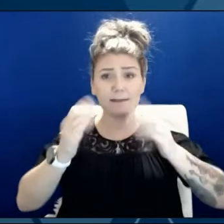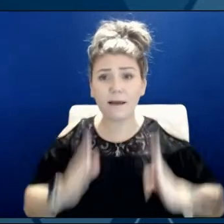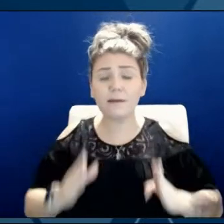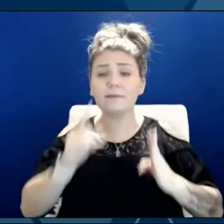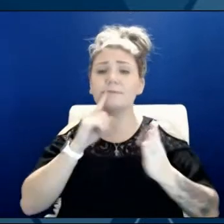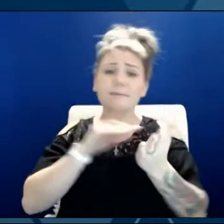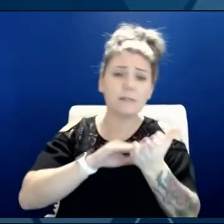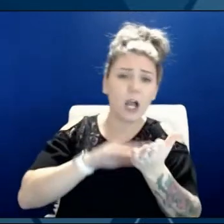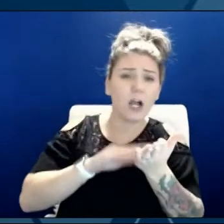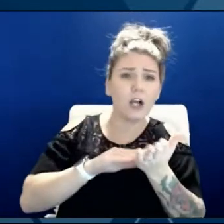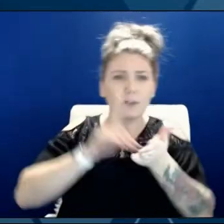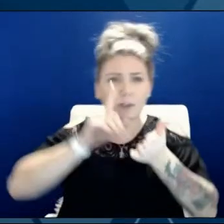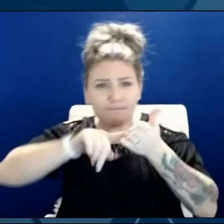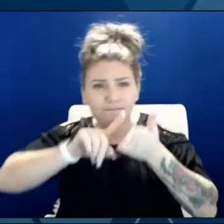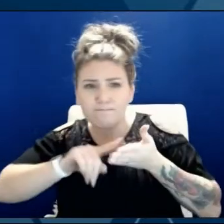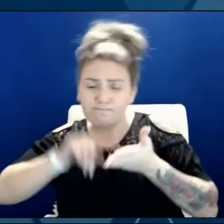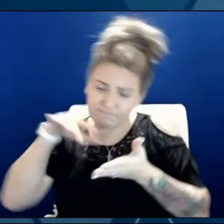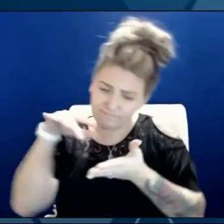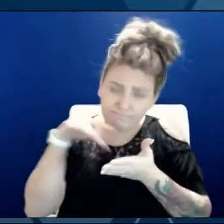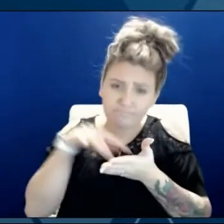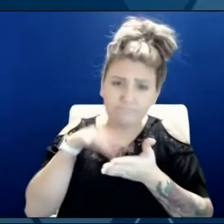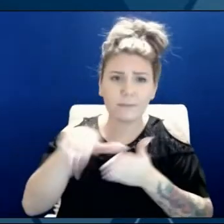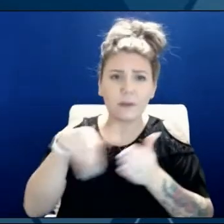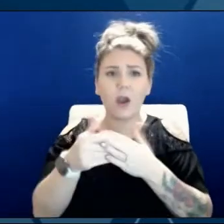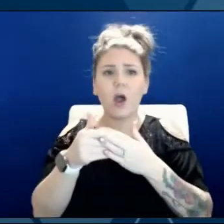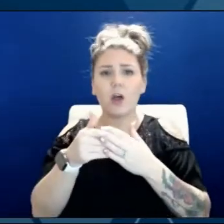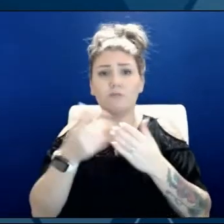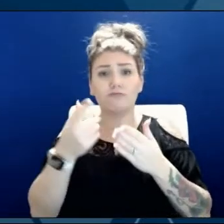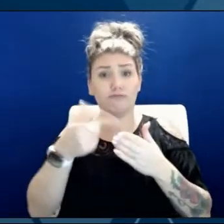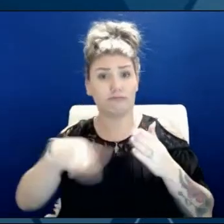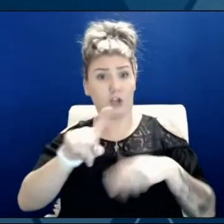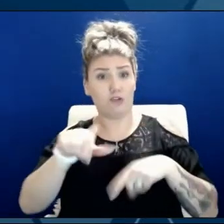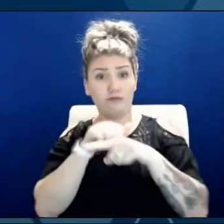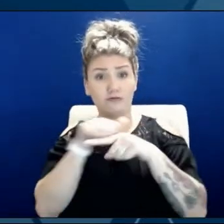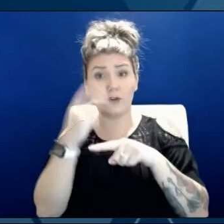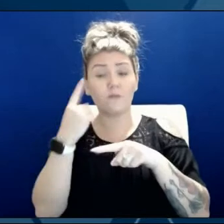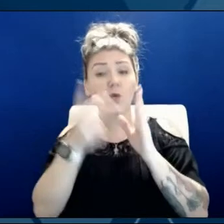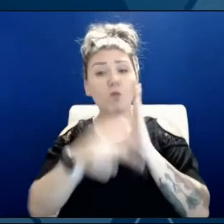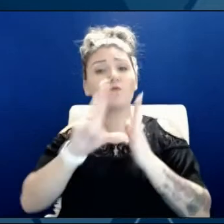all trained to critically review that research. Then with